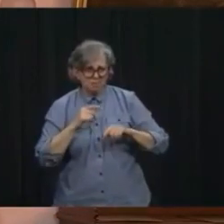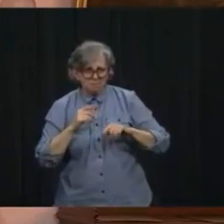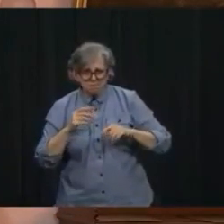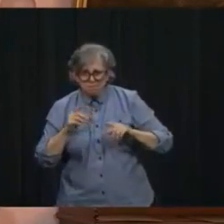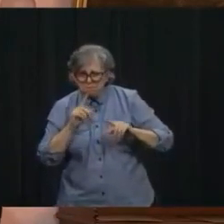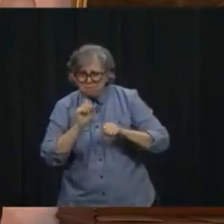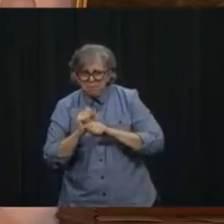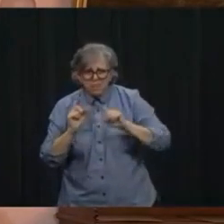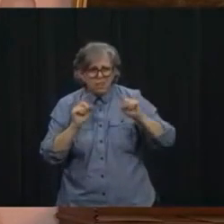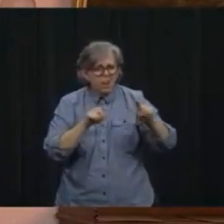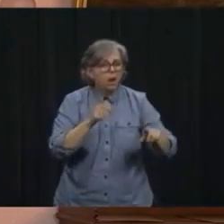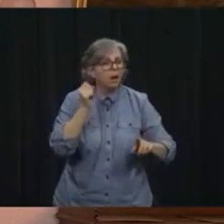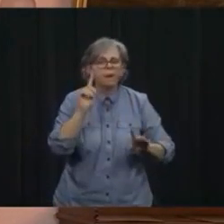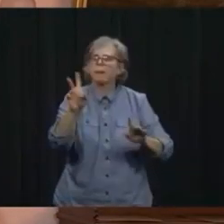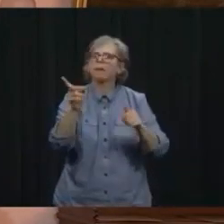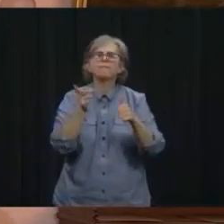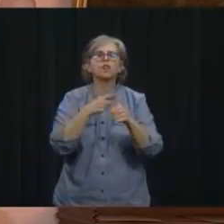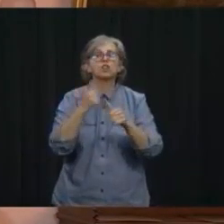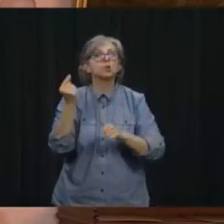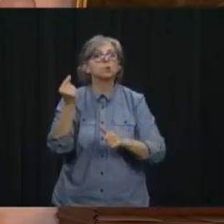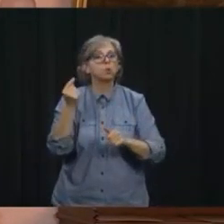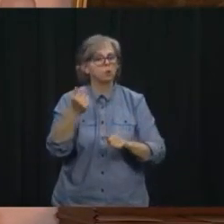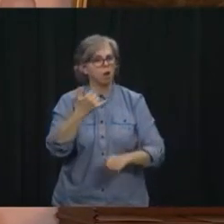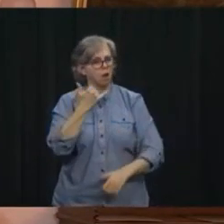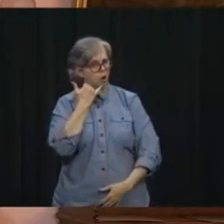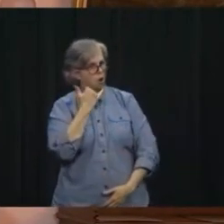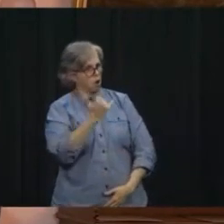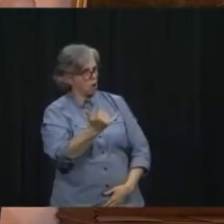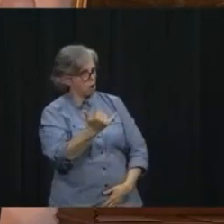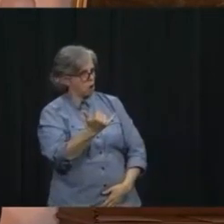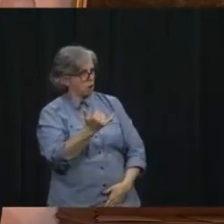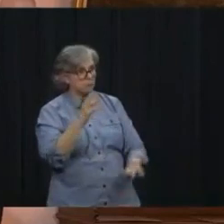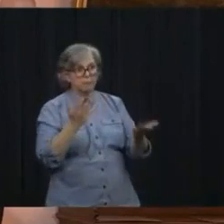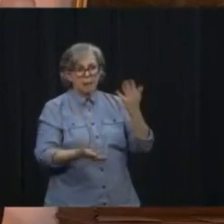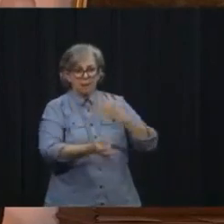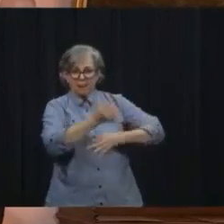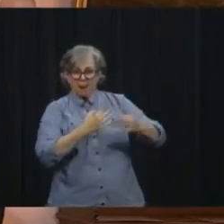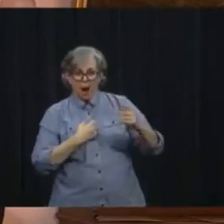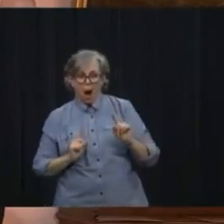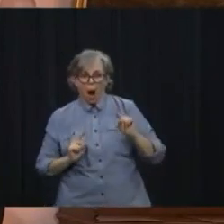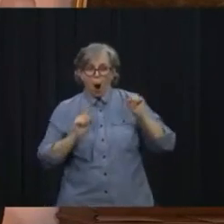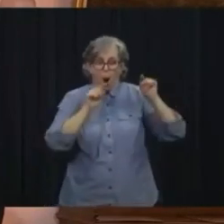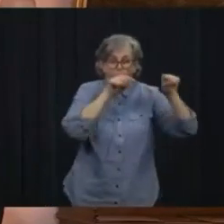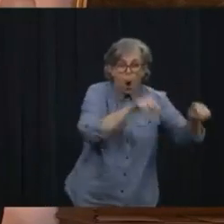And I really appreciate your emphasis, not just on our physical health, but our mental health as Ohioans too.